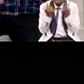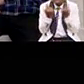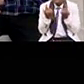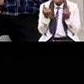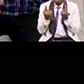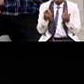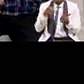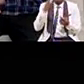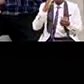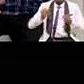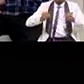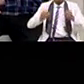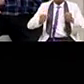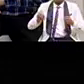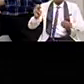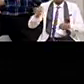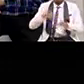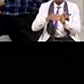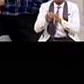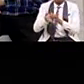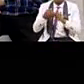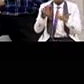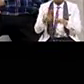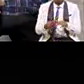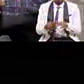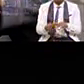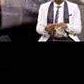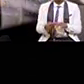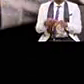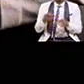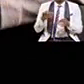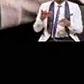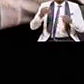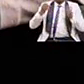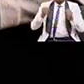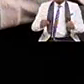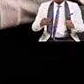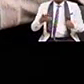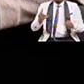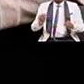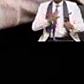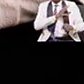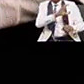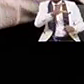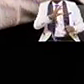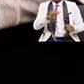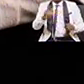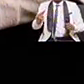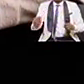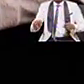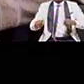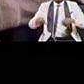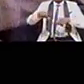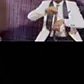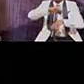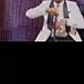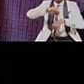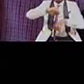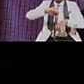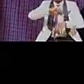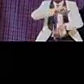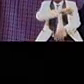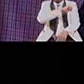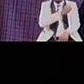the Lord has given you to do, the power, the courage, the backbone, the authority, the anointing to do,